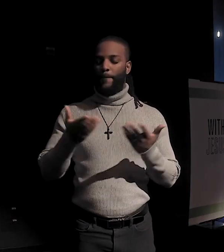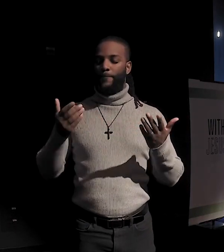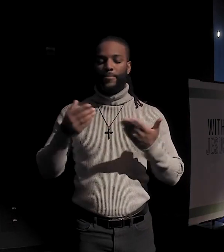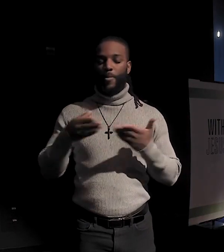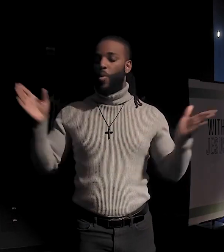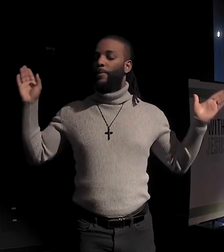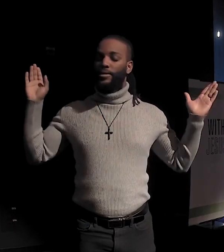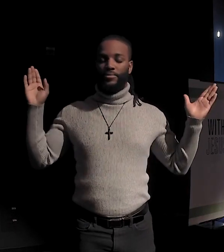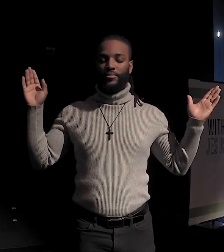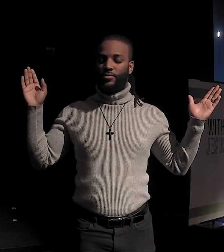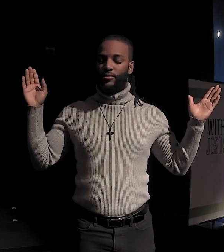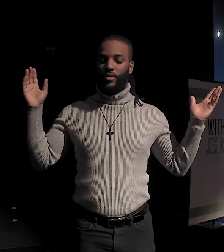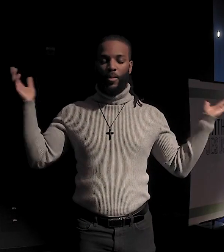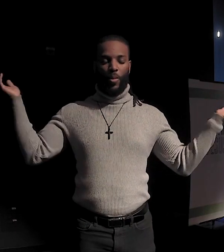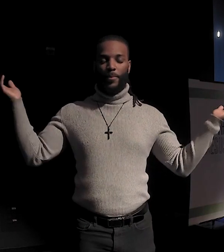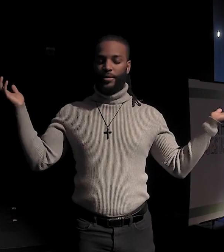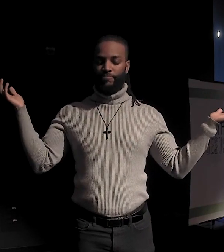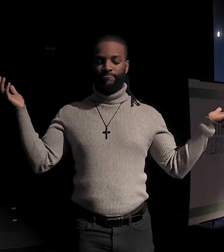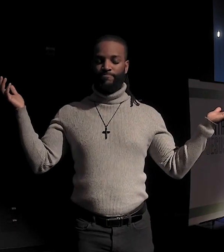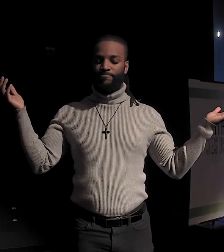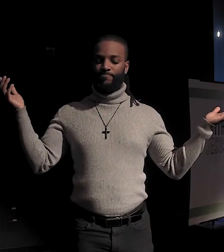open.